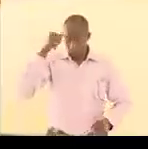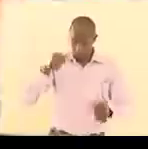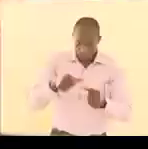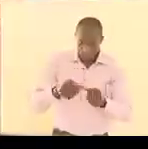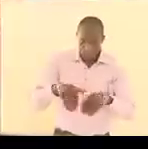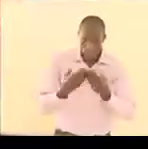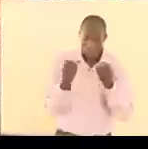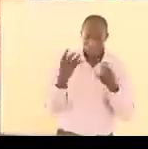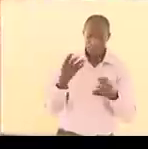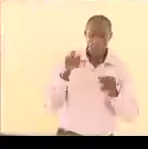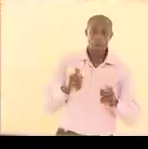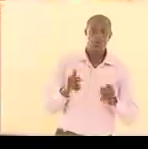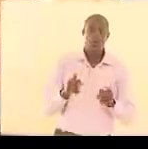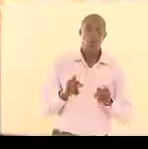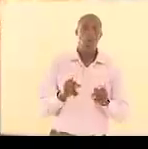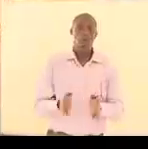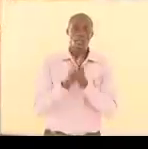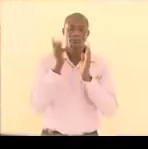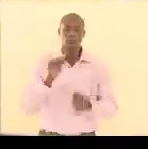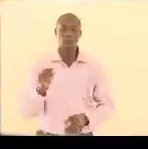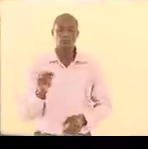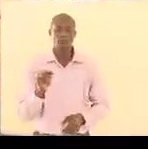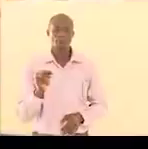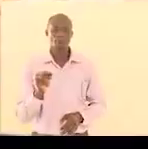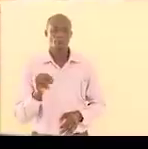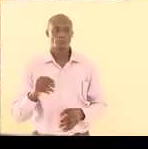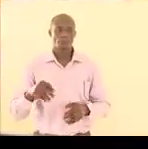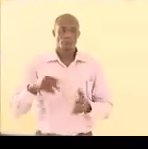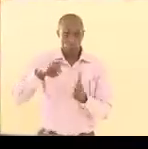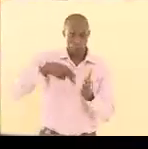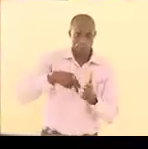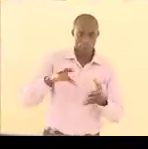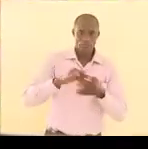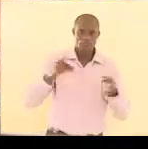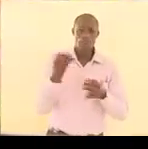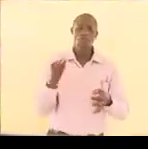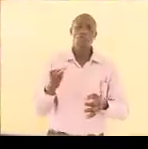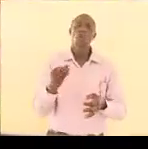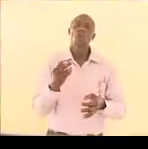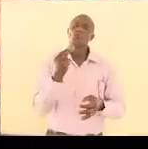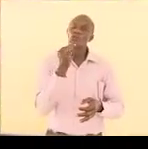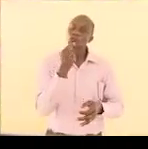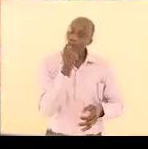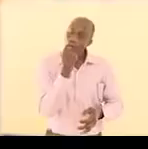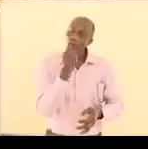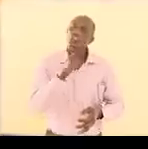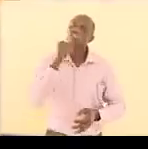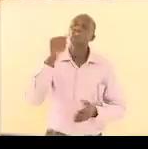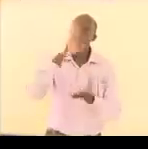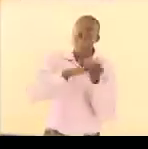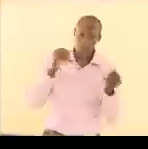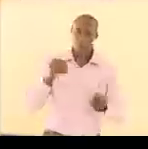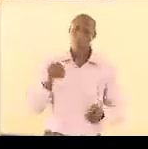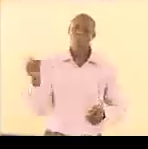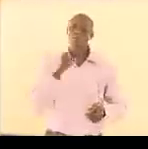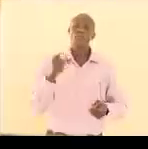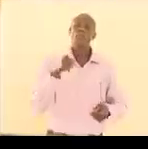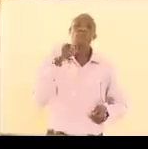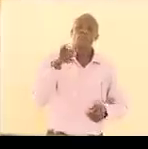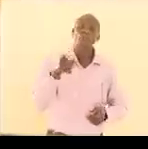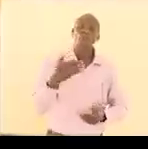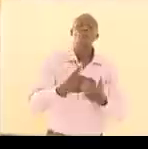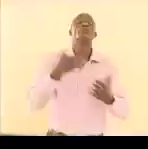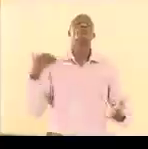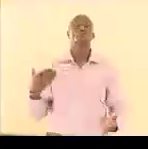You remember, I don't know how many people ever ask themselves when we read the story of Thomas not believing, that the question is, where were